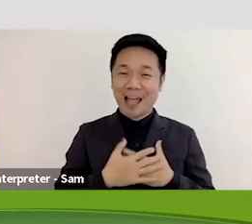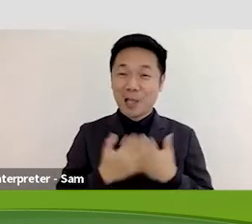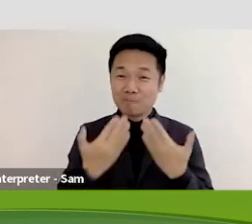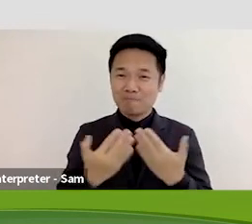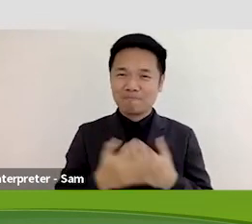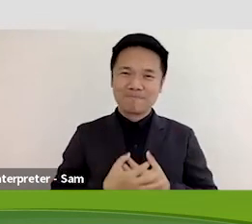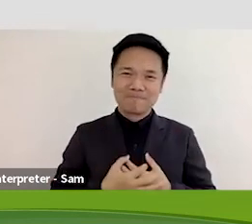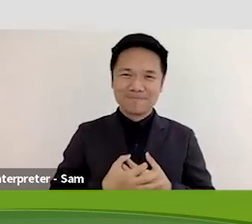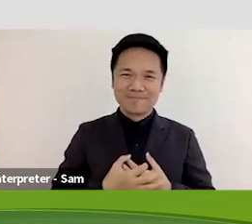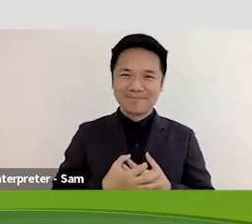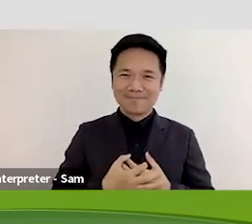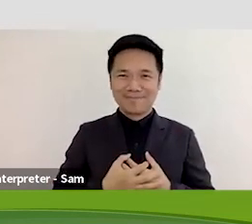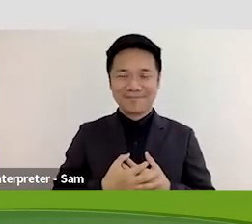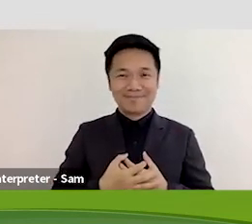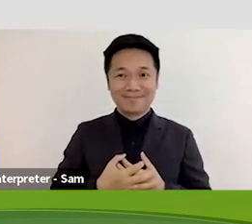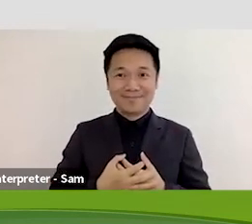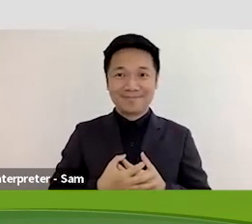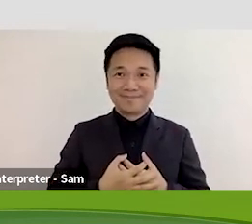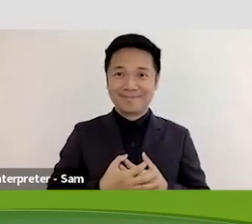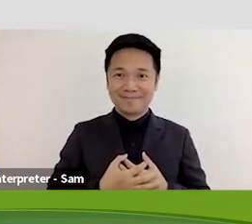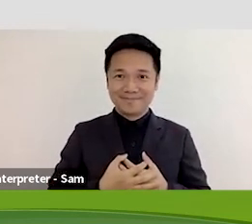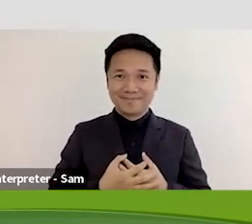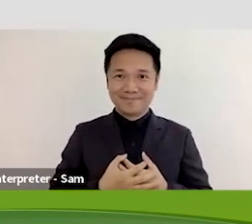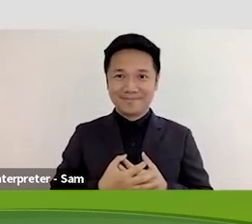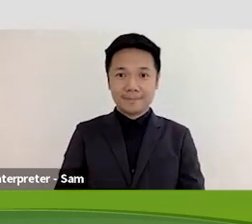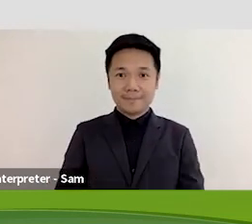for your support on this.